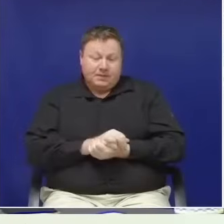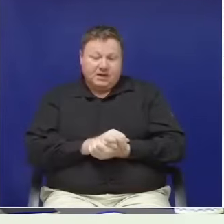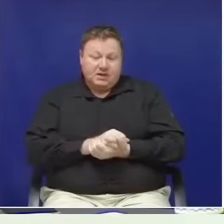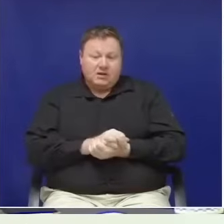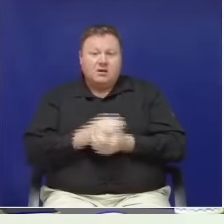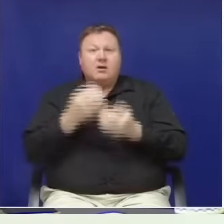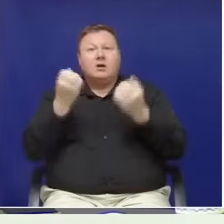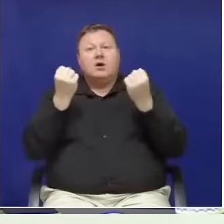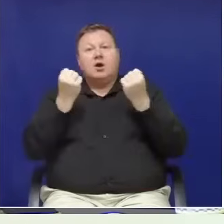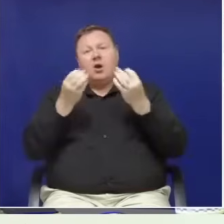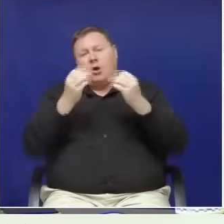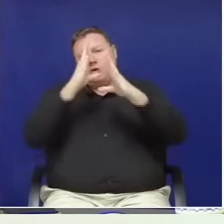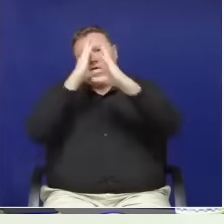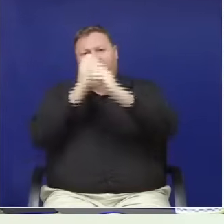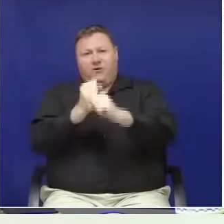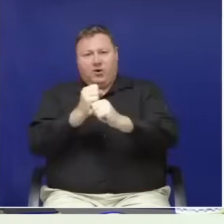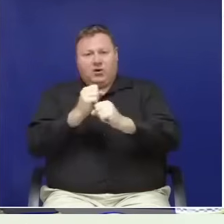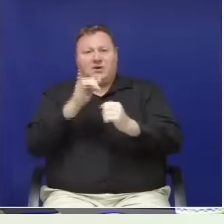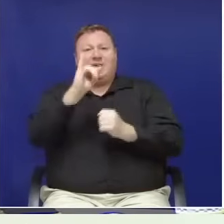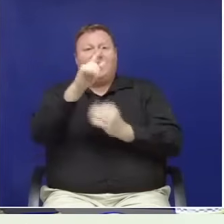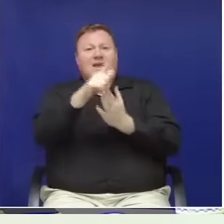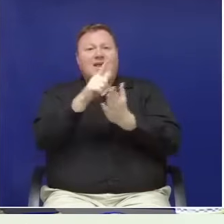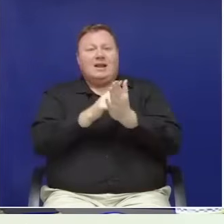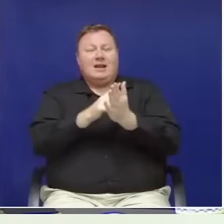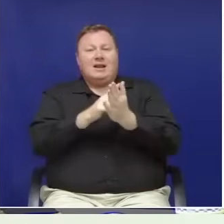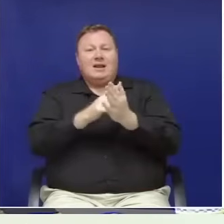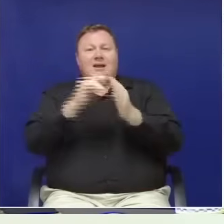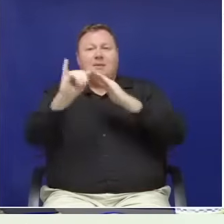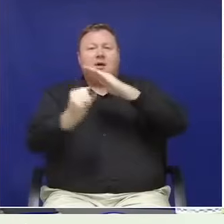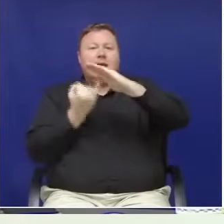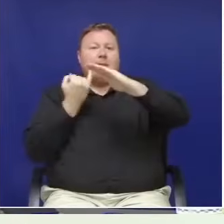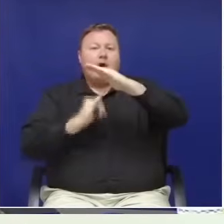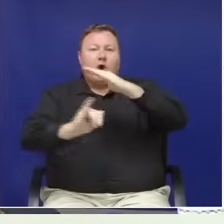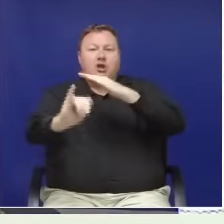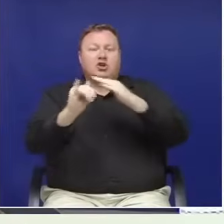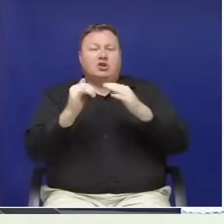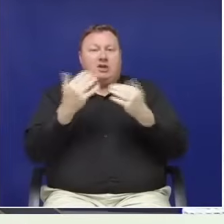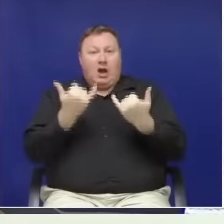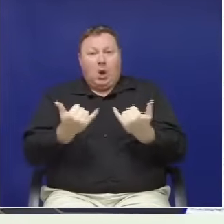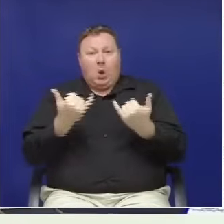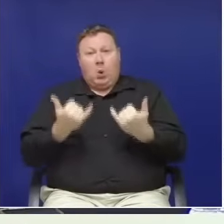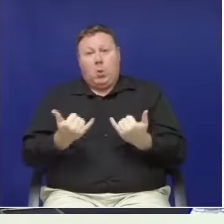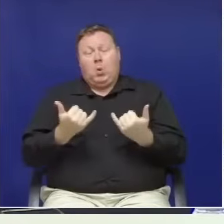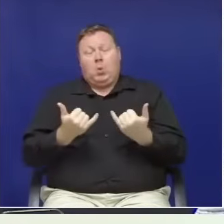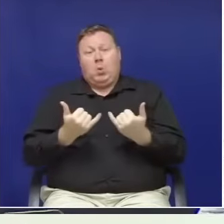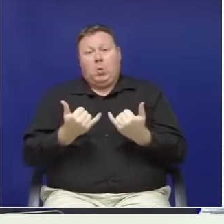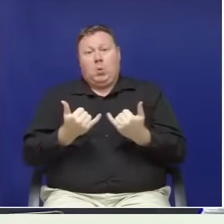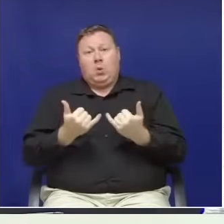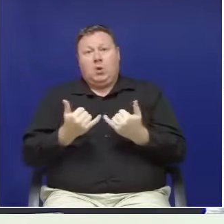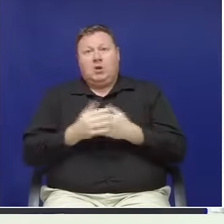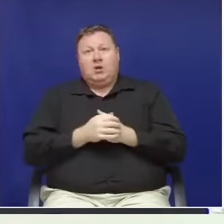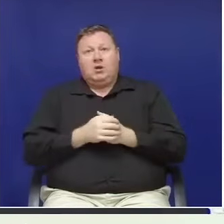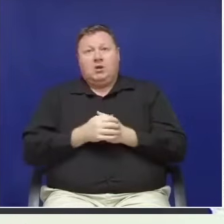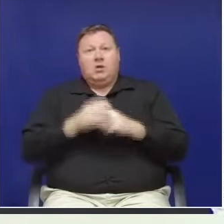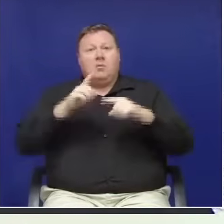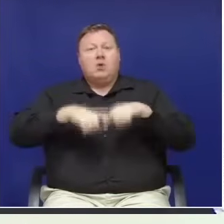a lot of focus on illegal immigration at the moment, particularly as it pertains to its burden that it places on the